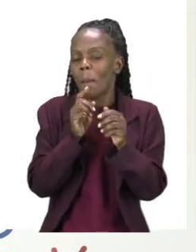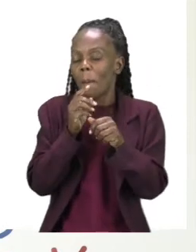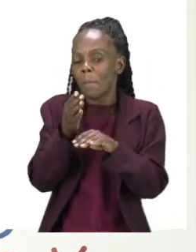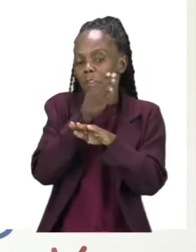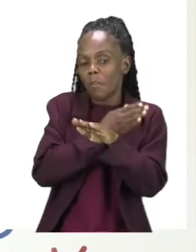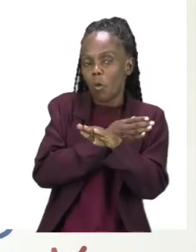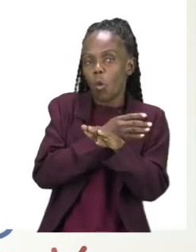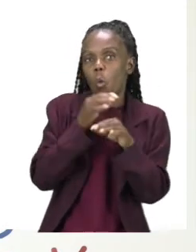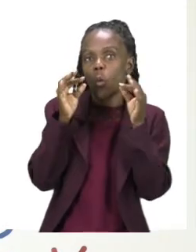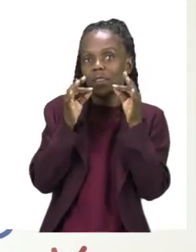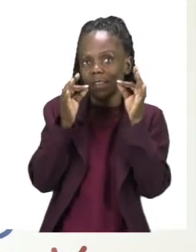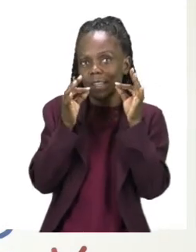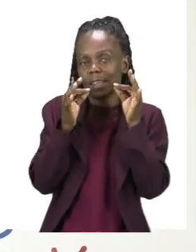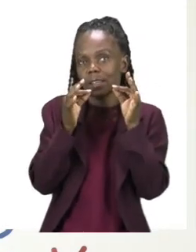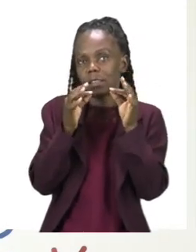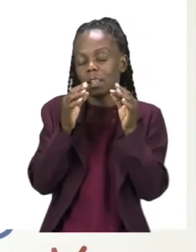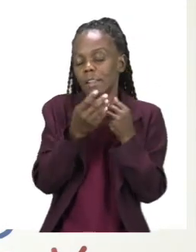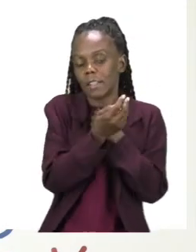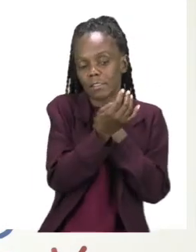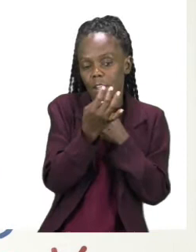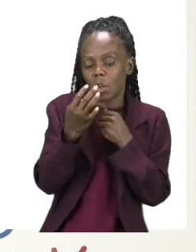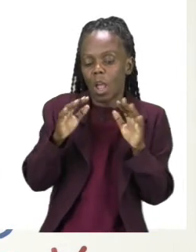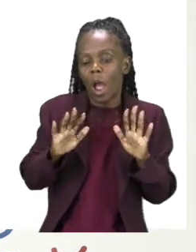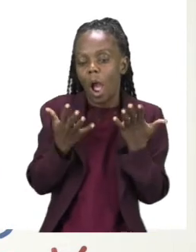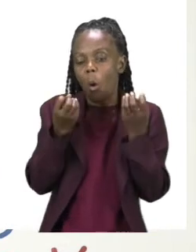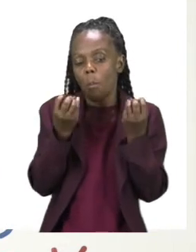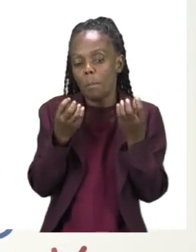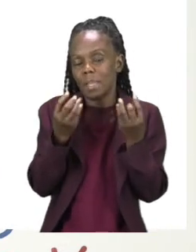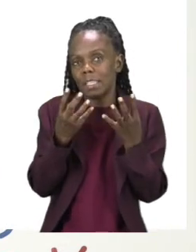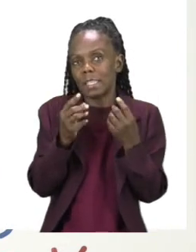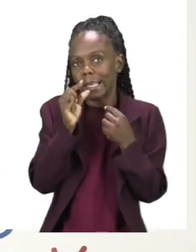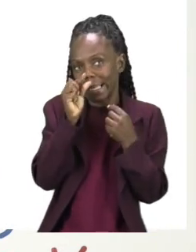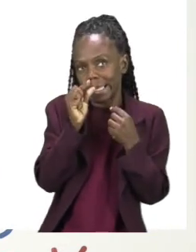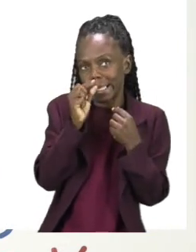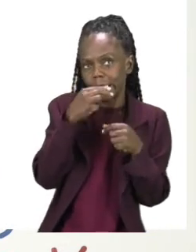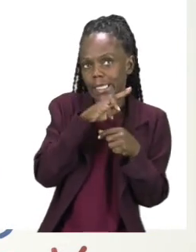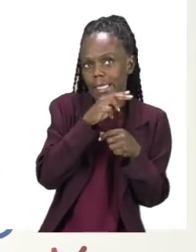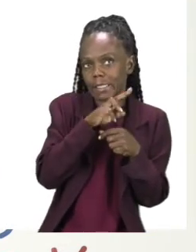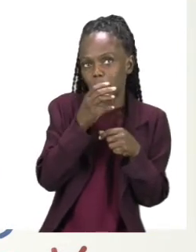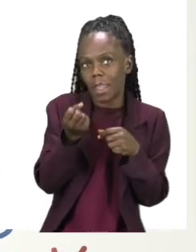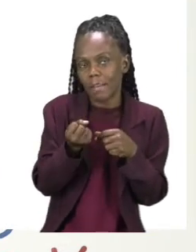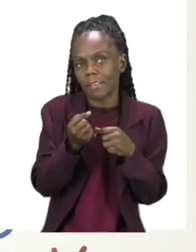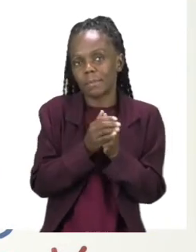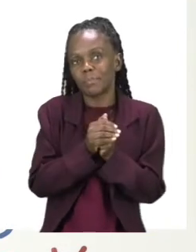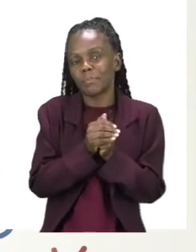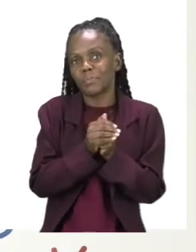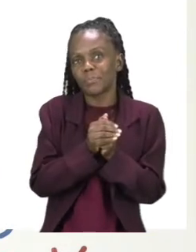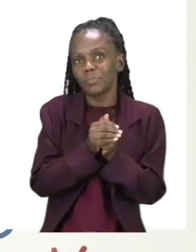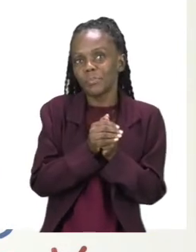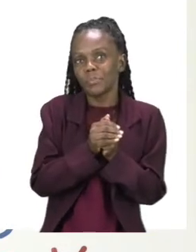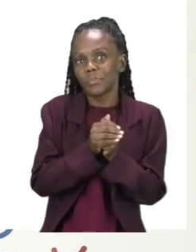many little ducks we have. Now, a little duck is called a duckling. So let us count our ducklings.